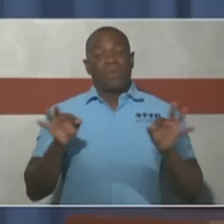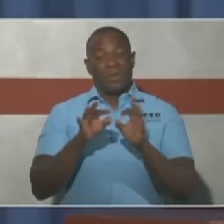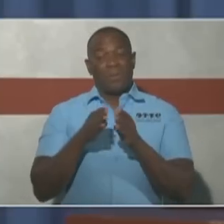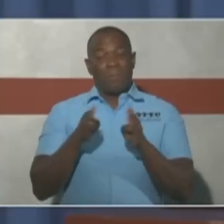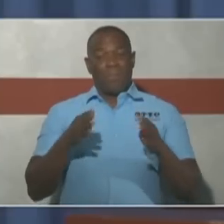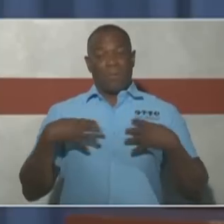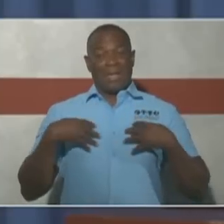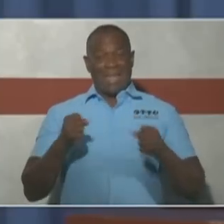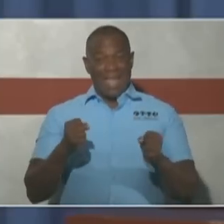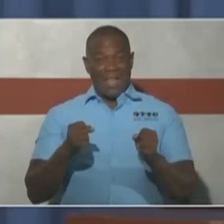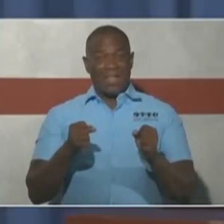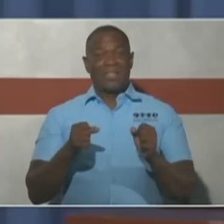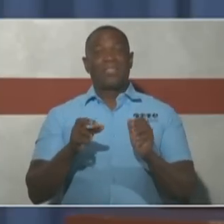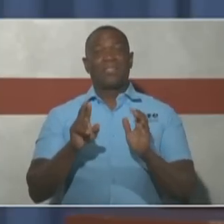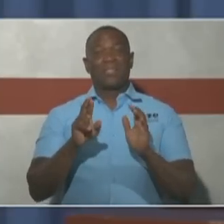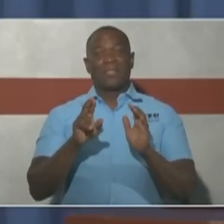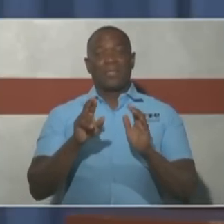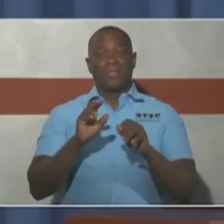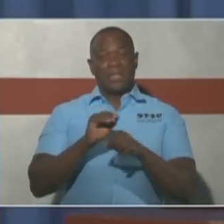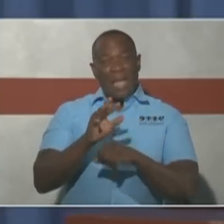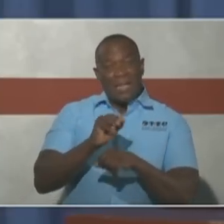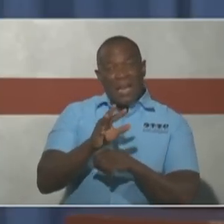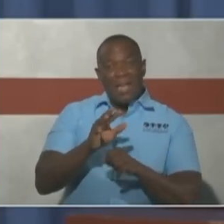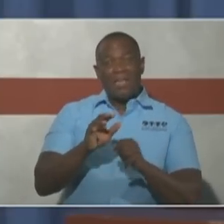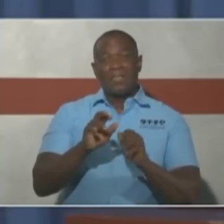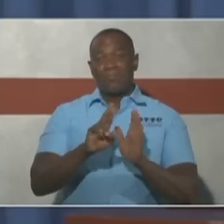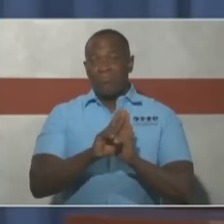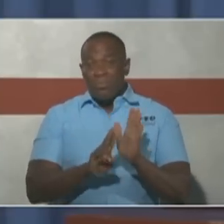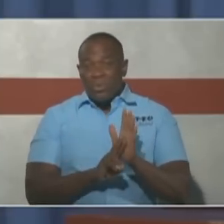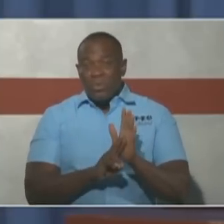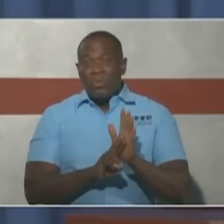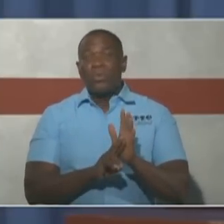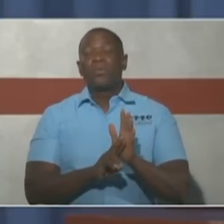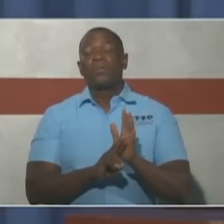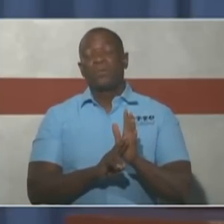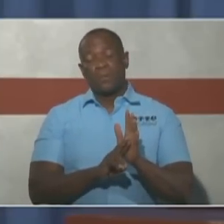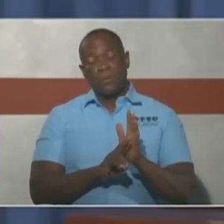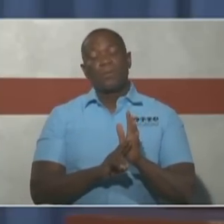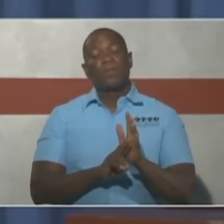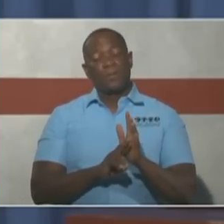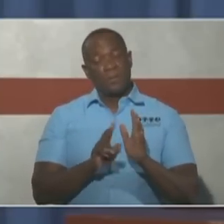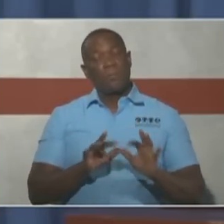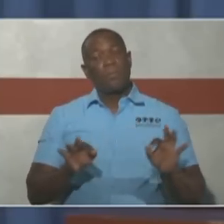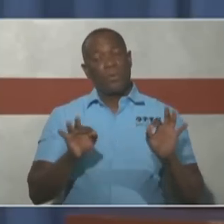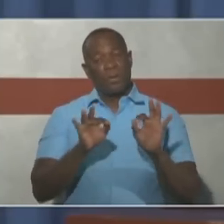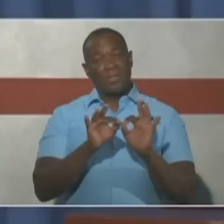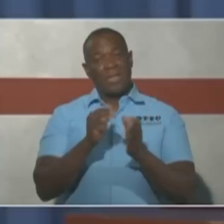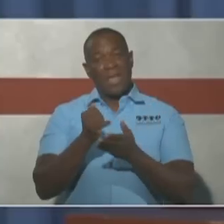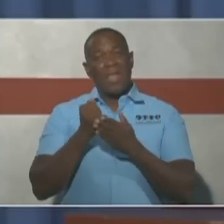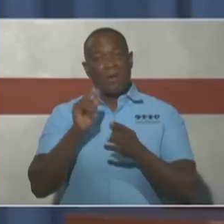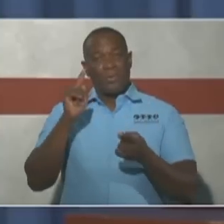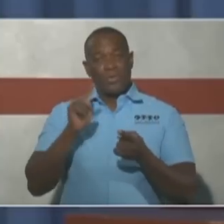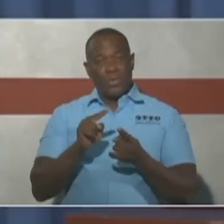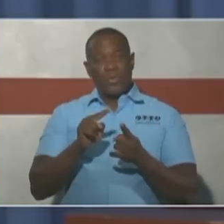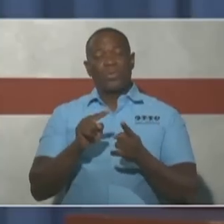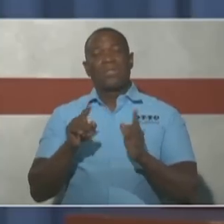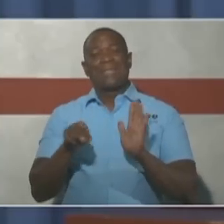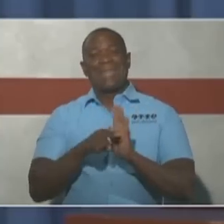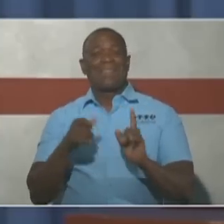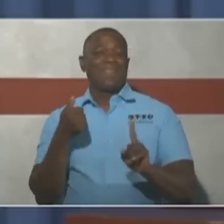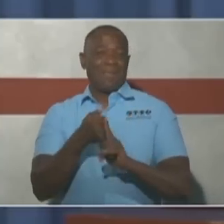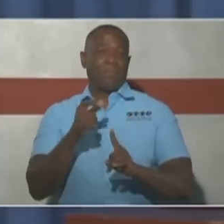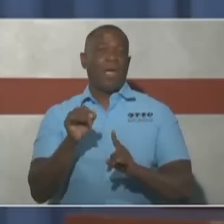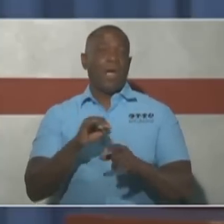factors combined really serve to remind each and every one of us about the importance of the public health measures and the